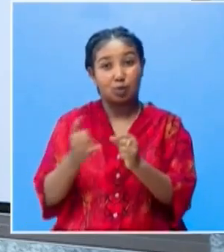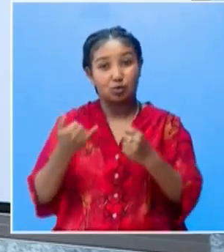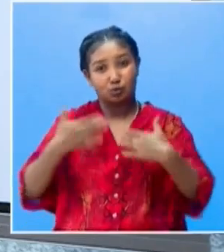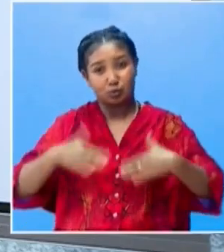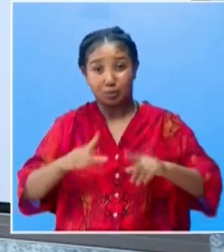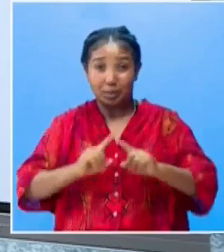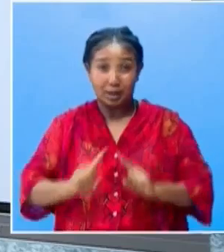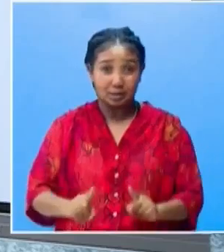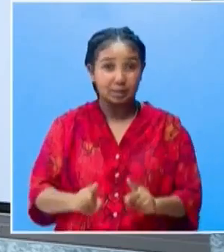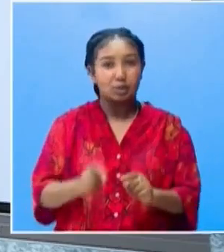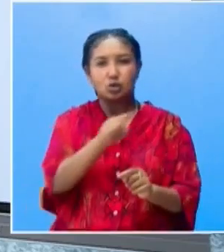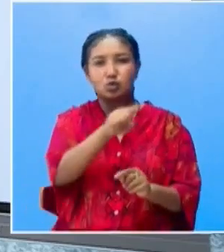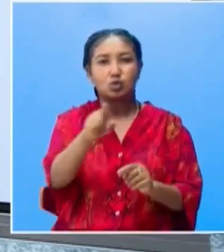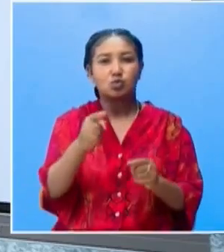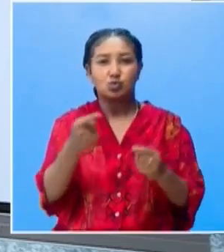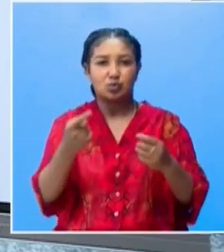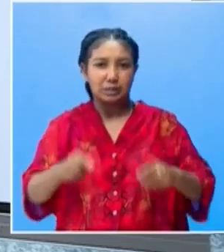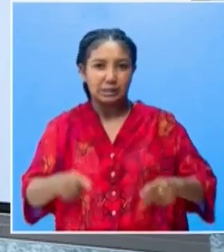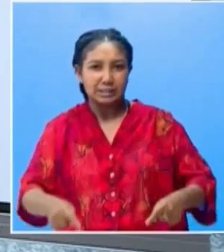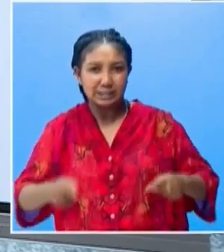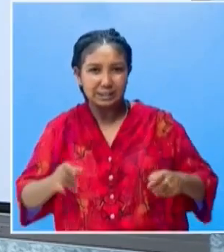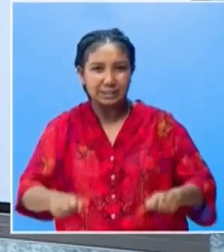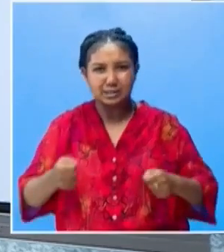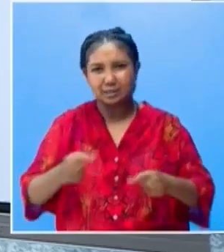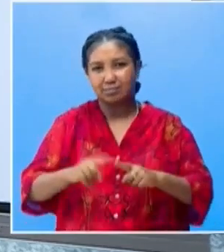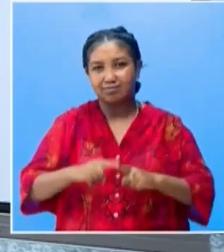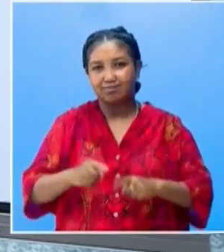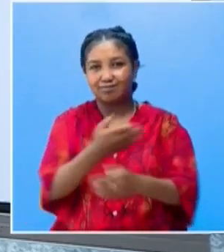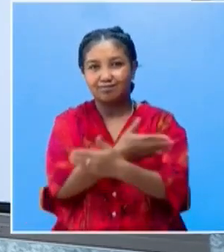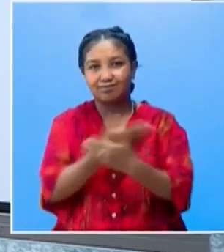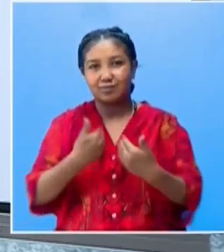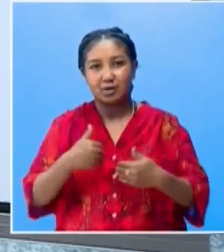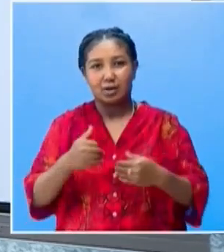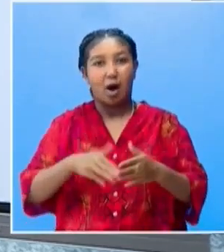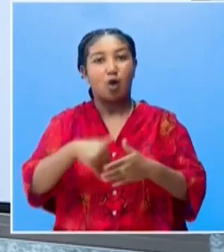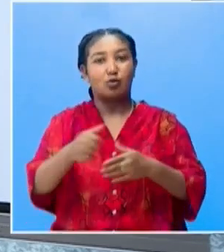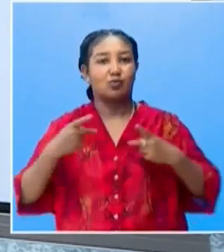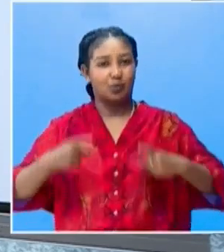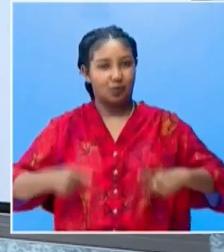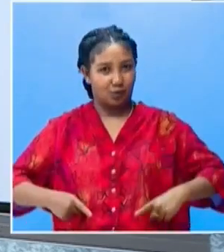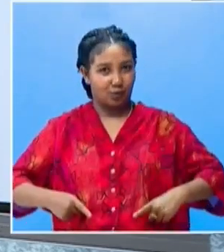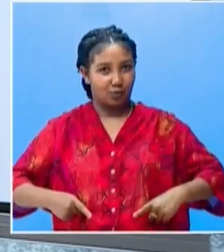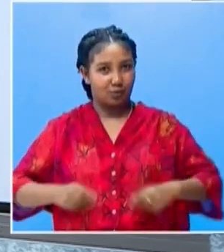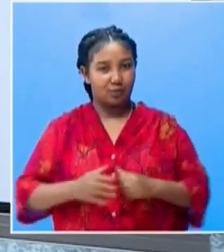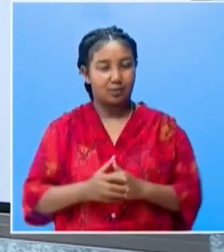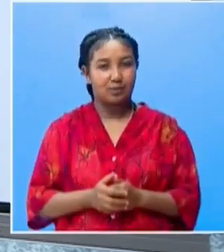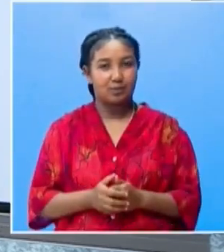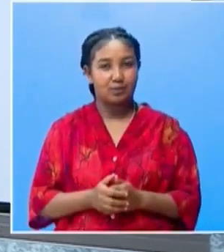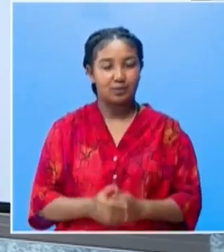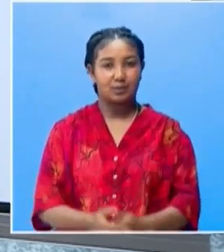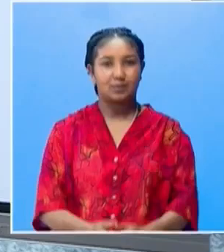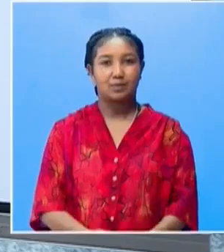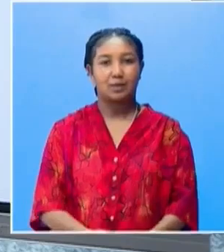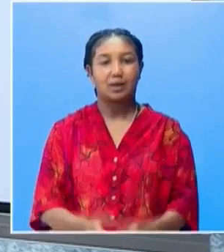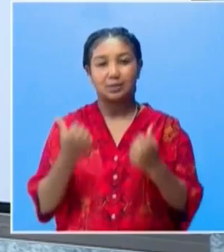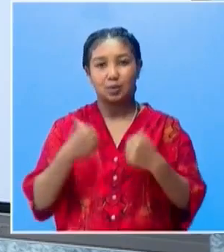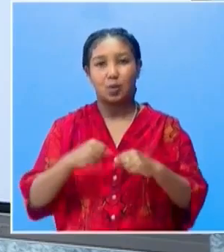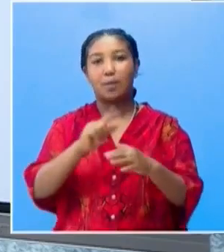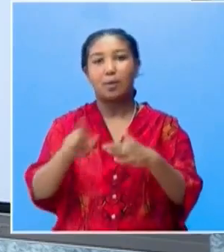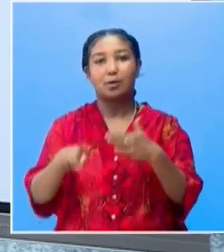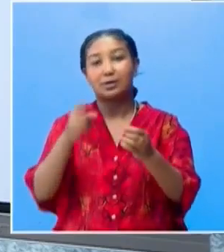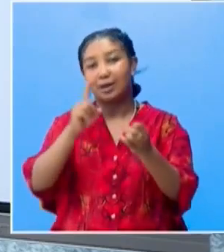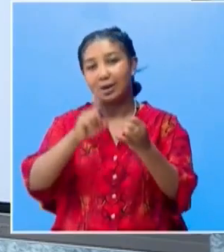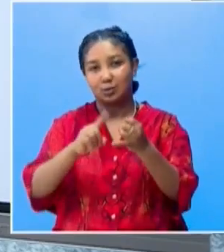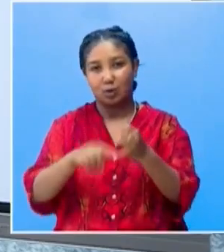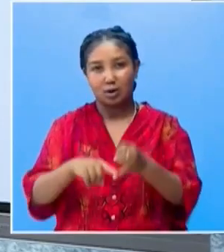but also for those who wear jeans and other shirts out of a uniform. Yeah? Good. Let's go about the last